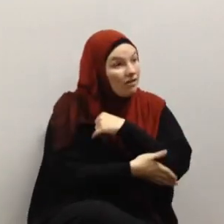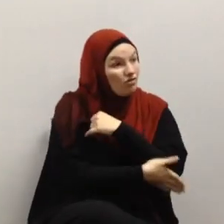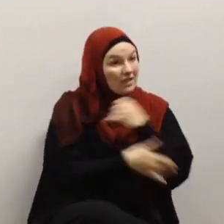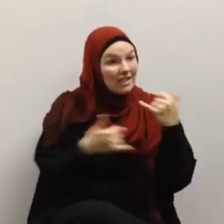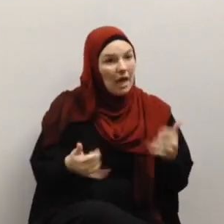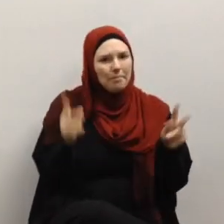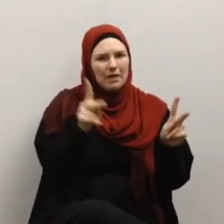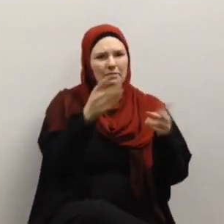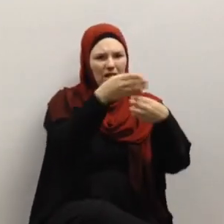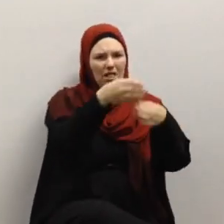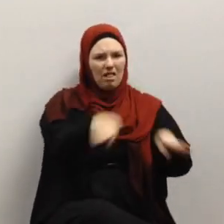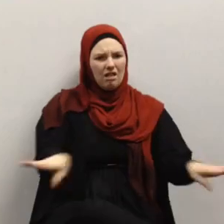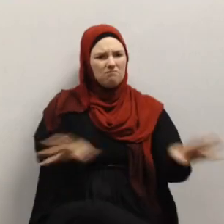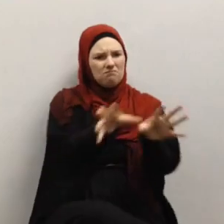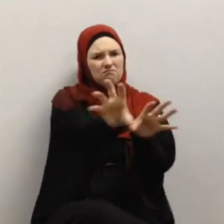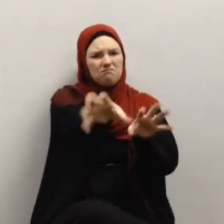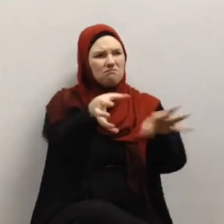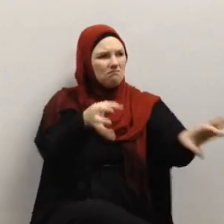divided into groups.